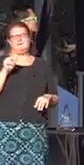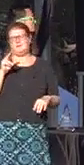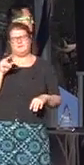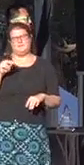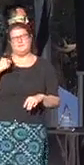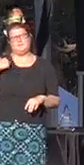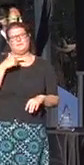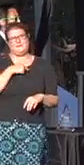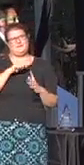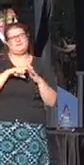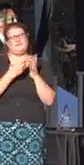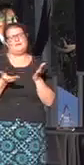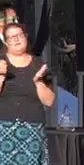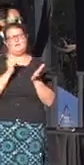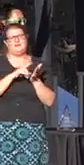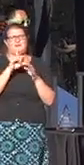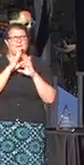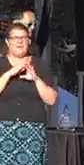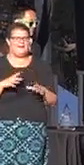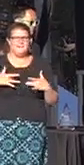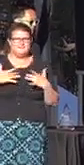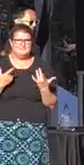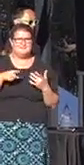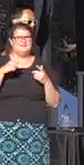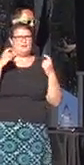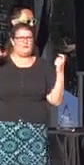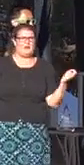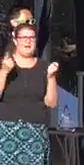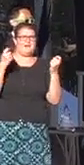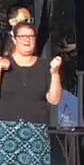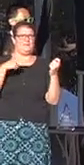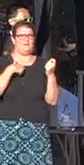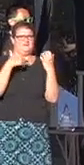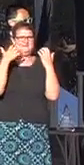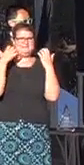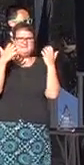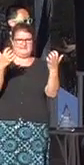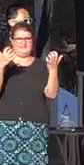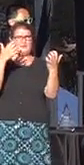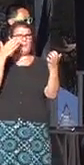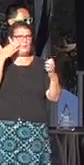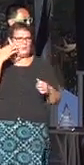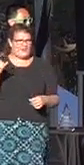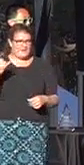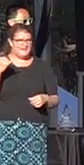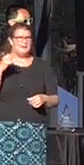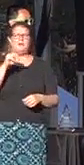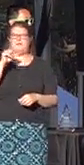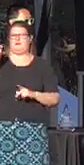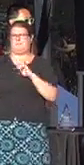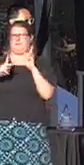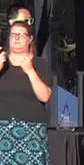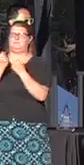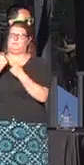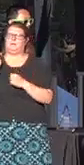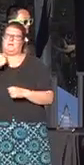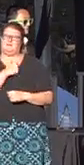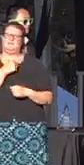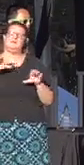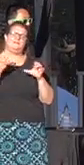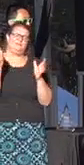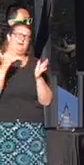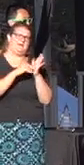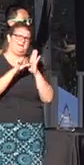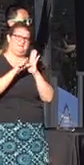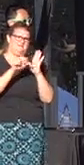No, we need to start this over. This is a rally. We are all sitting here because of others. So let's do this